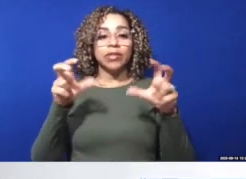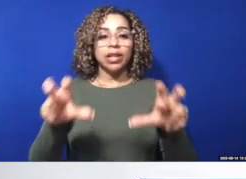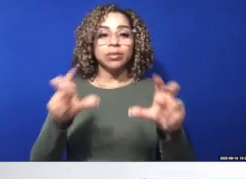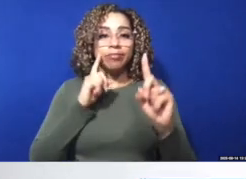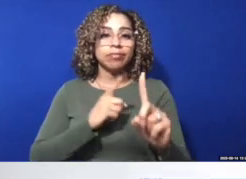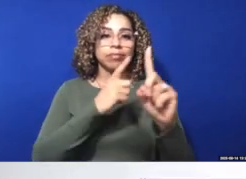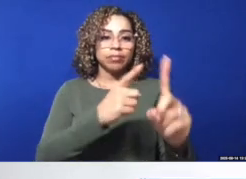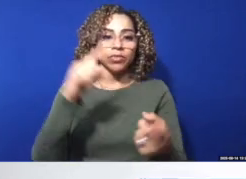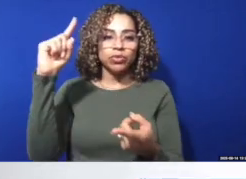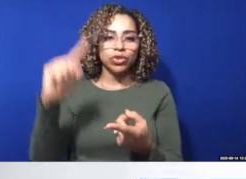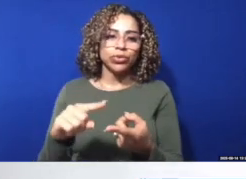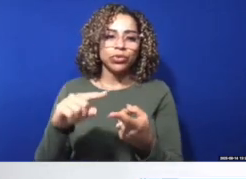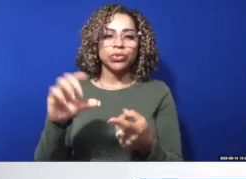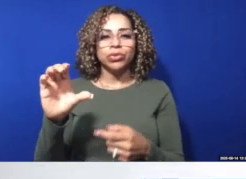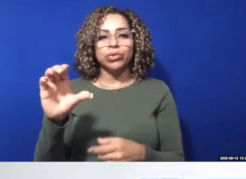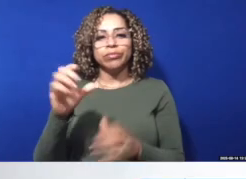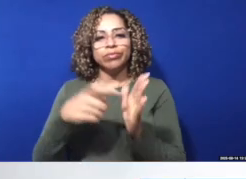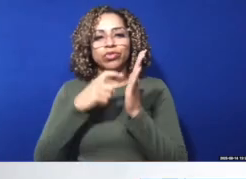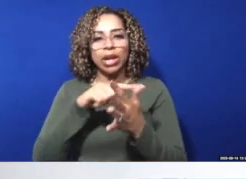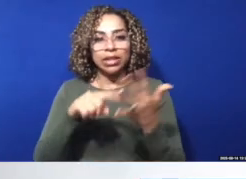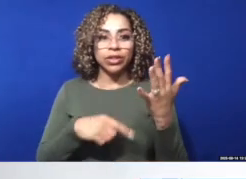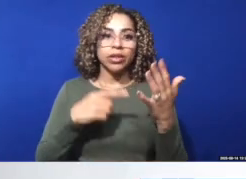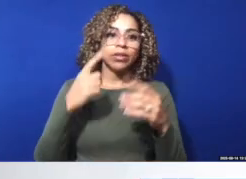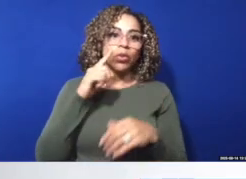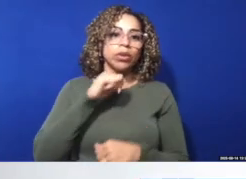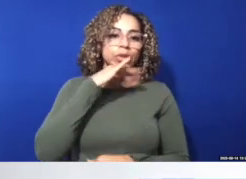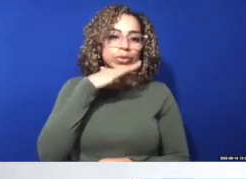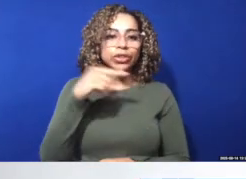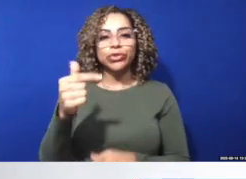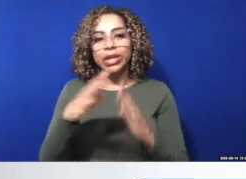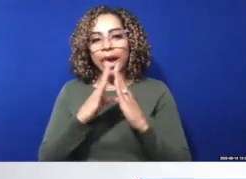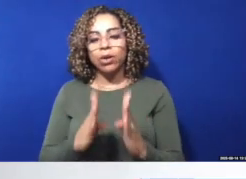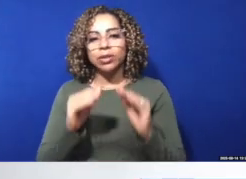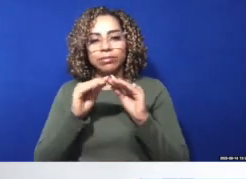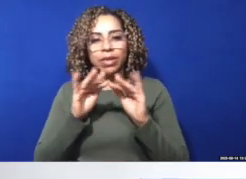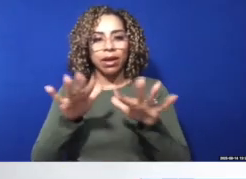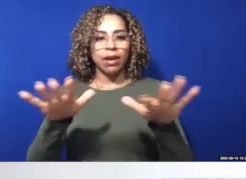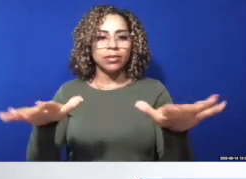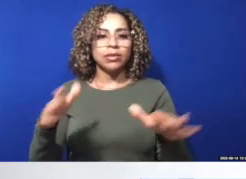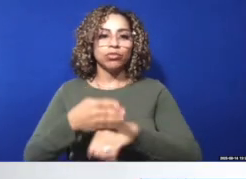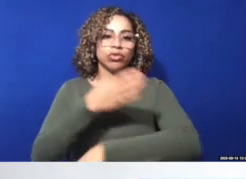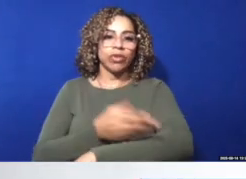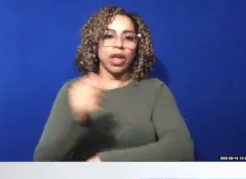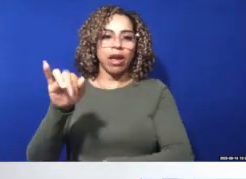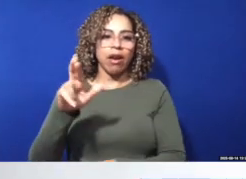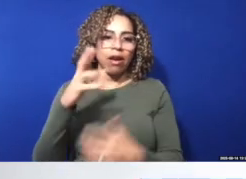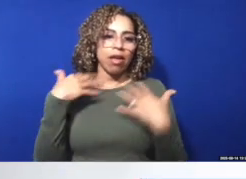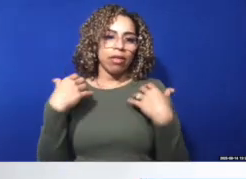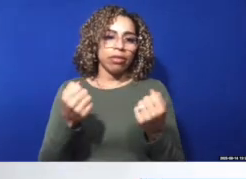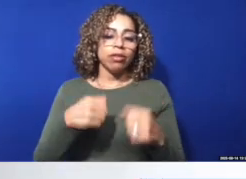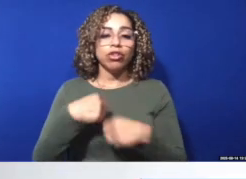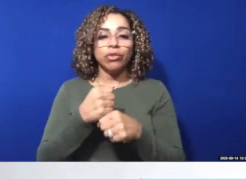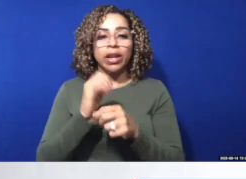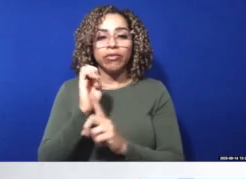and greenhouse gas emissions to improve air quality and public health, create an environment that accelerates zero-emission vehicle deployment